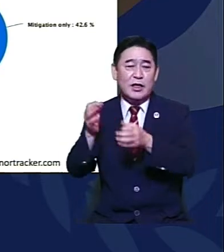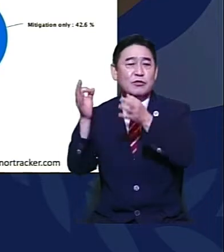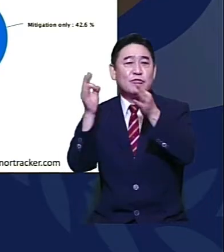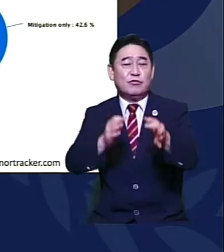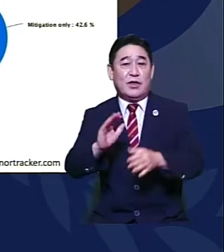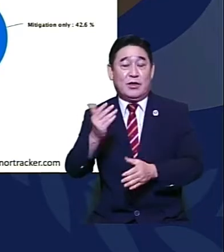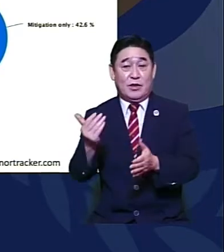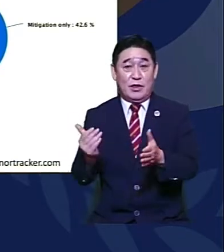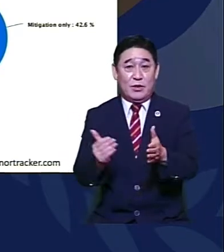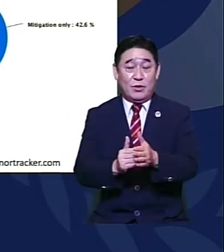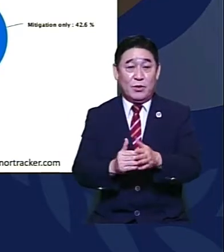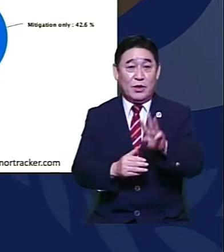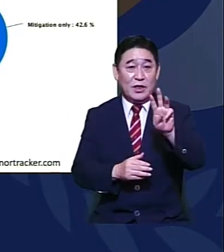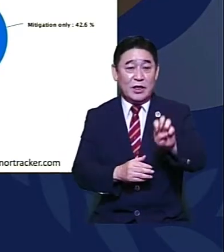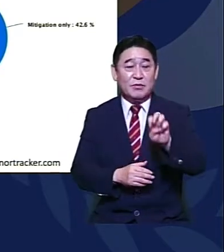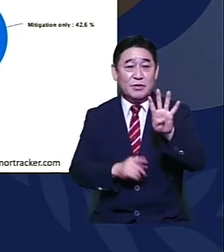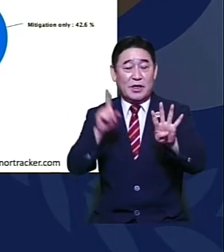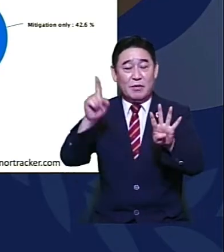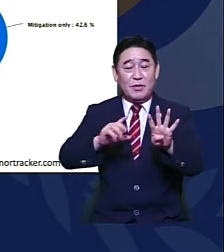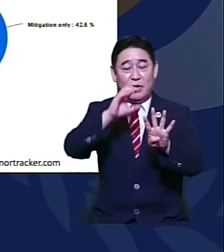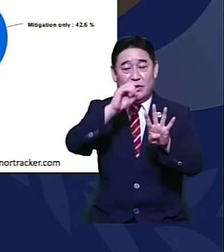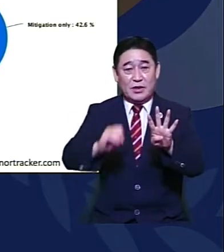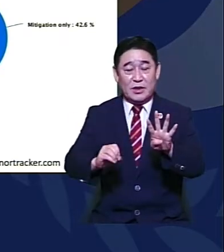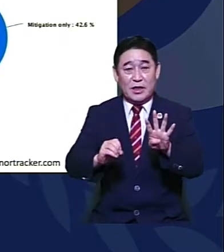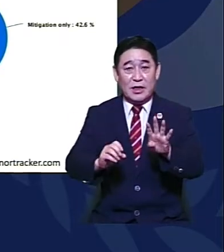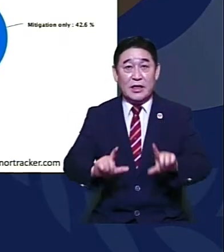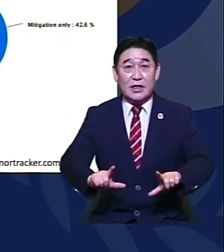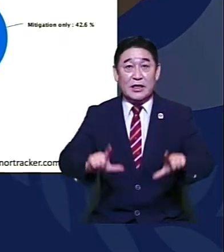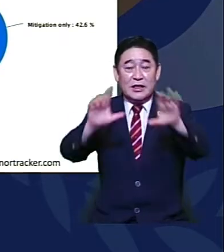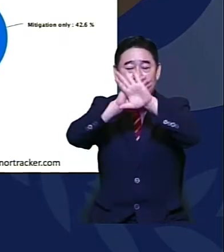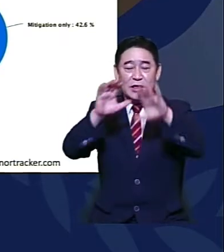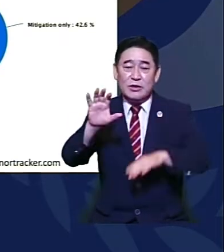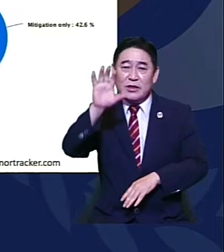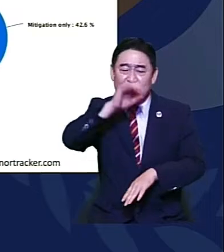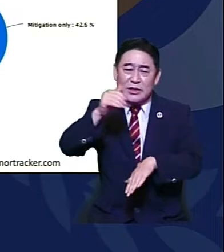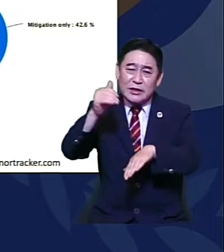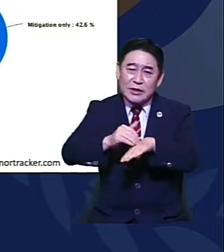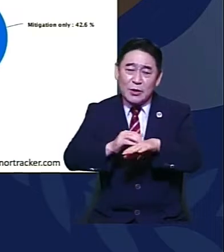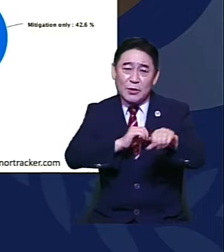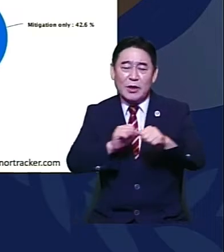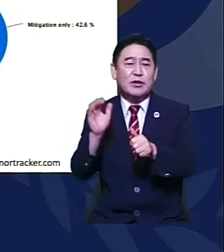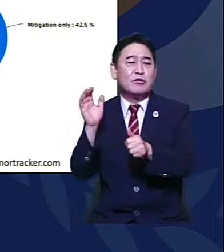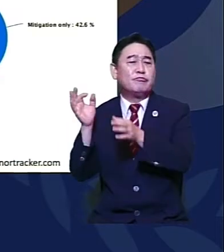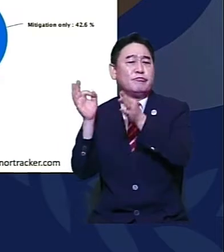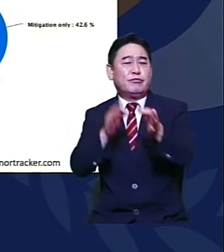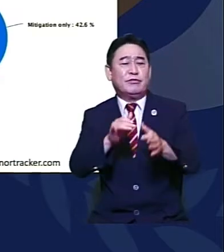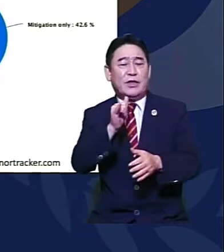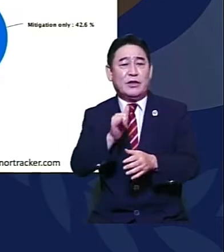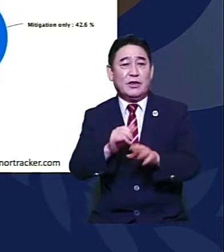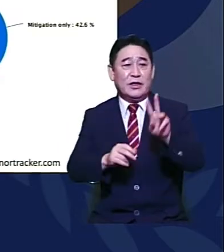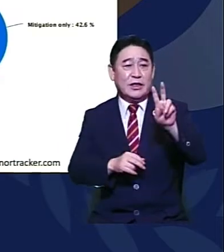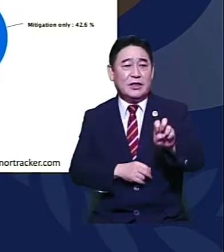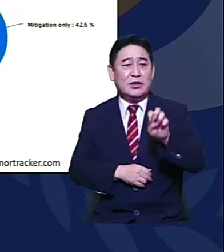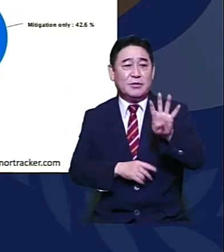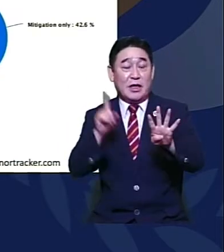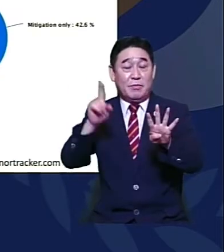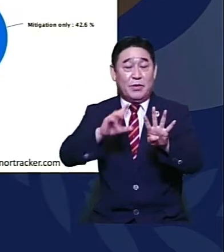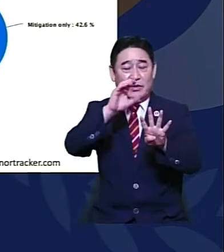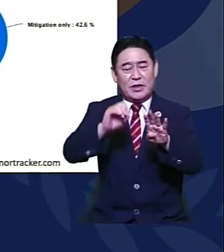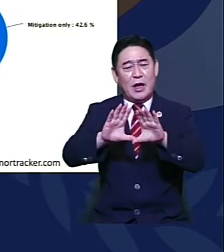33% to climate adaptation, and 24% addressed both mitigation and